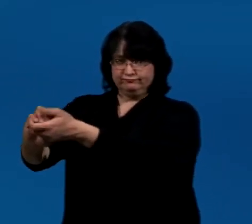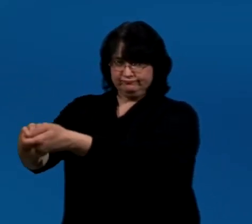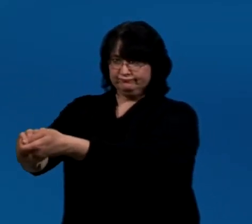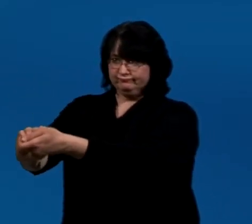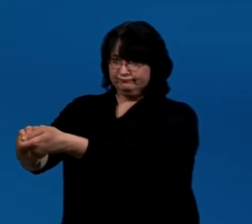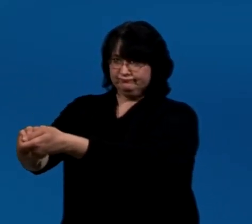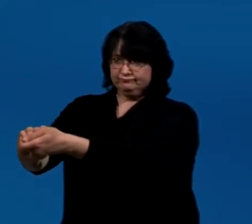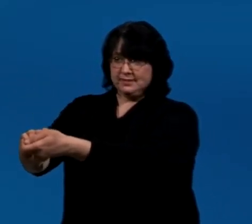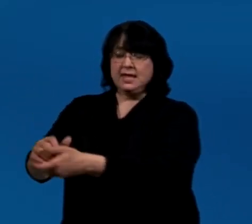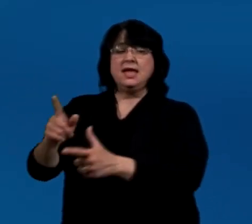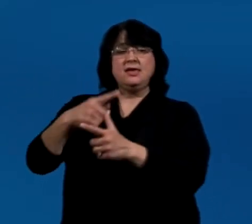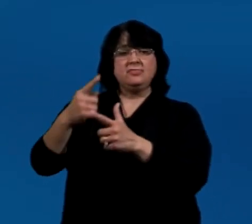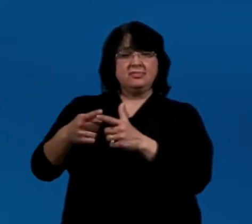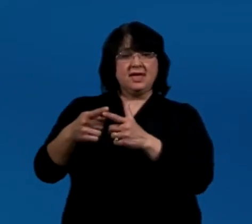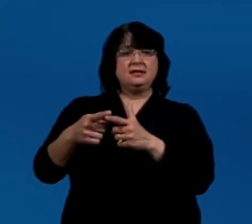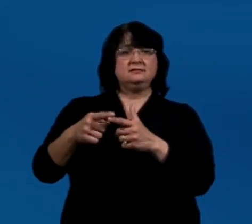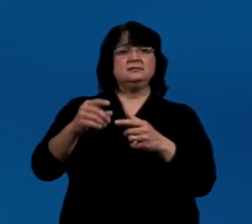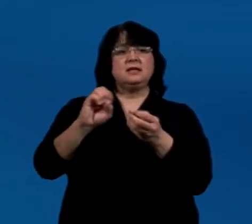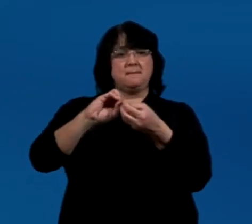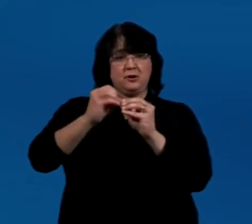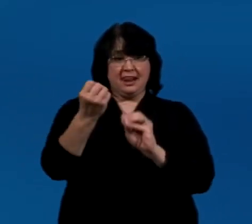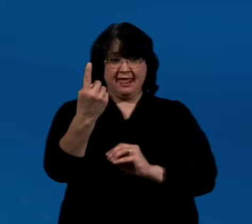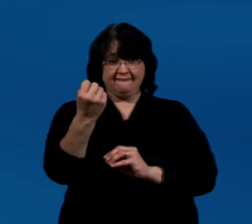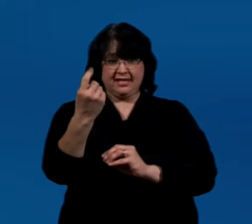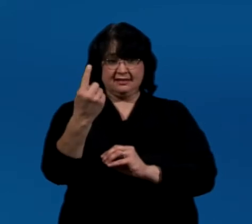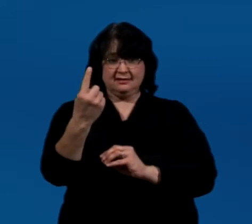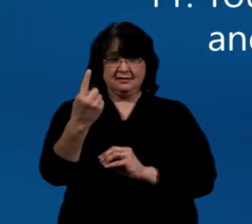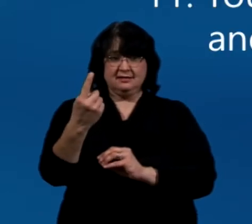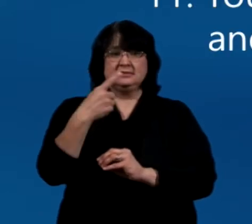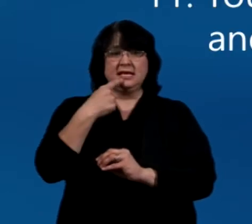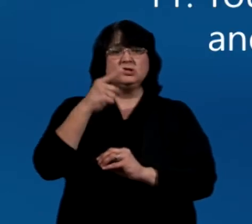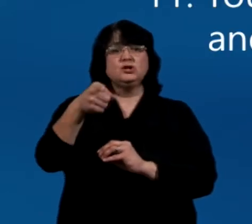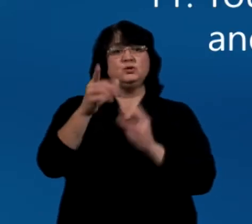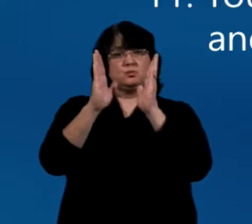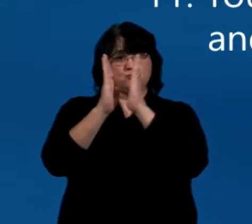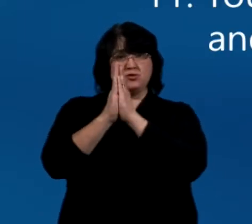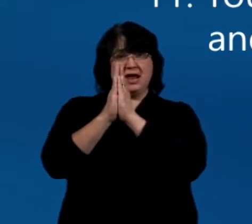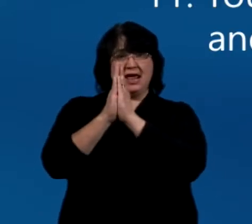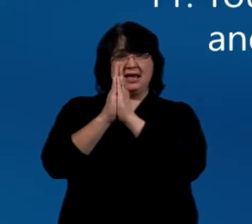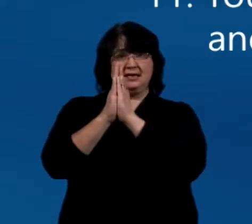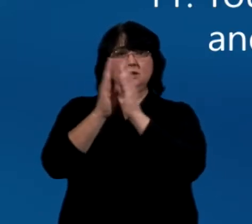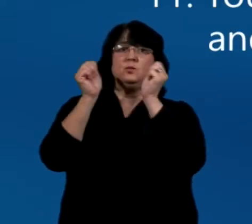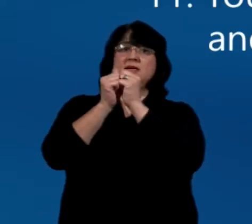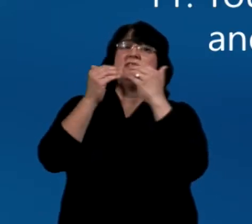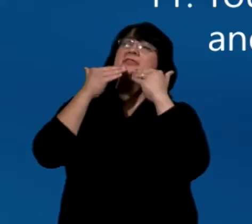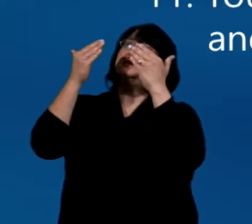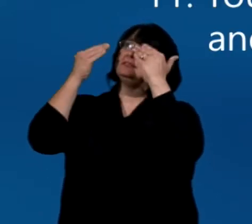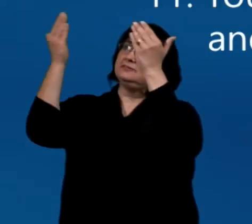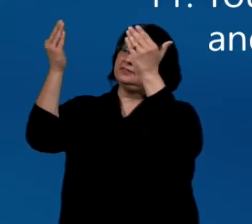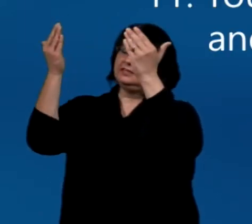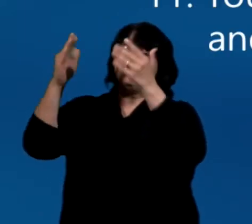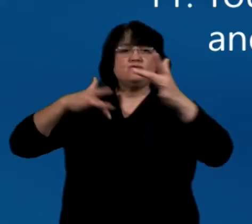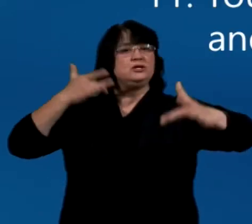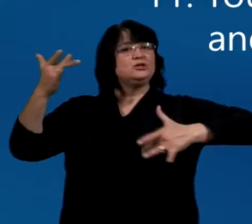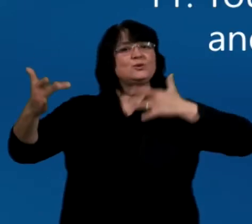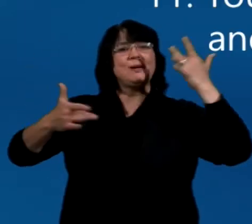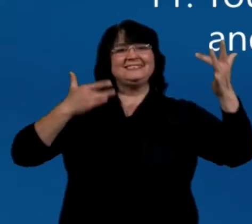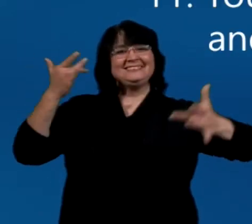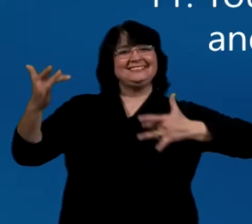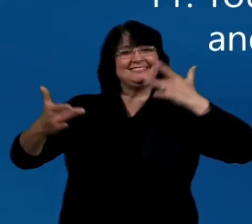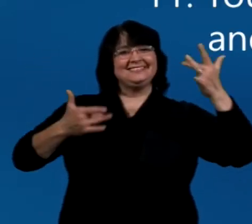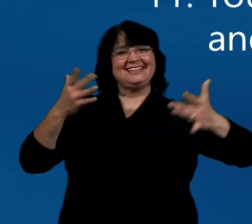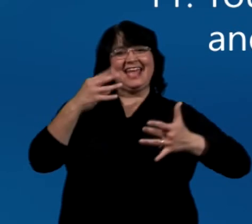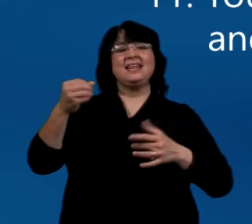And then you're going to go to step 11. Step 11 is you're going to pray with thanksgiving, rejoicing,